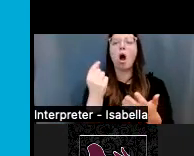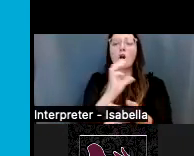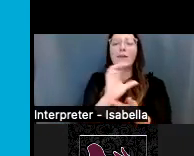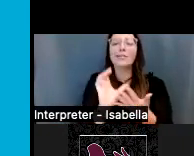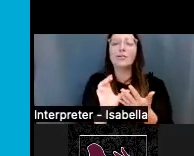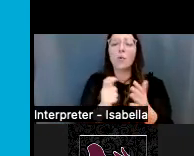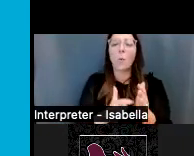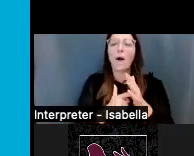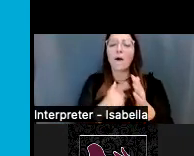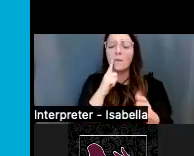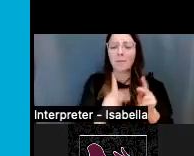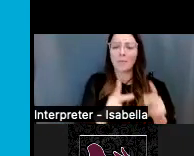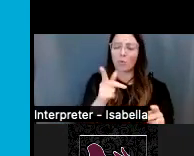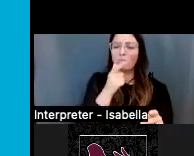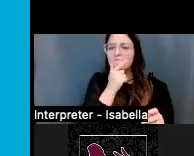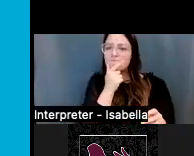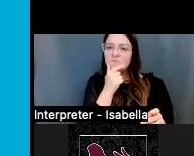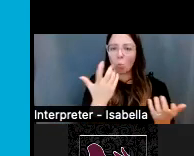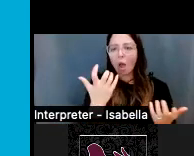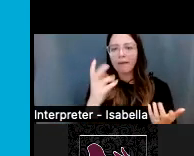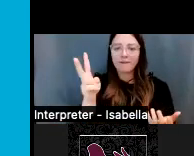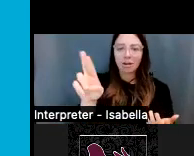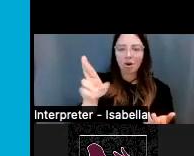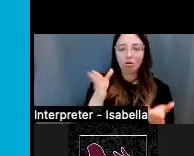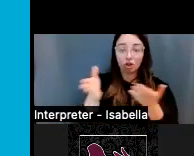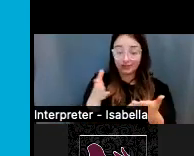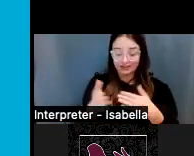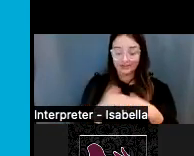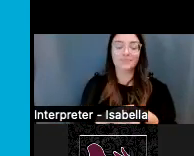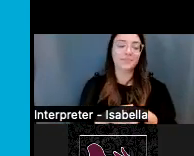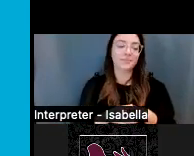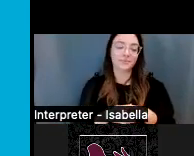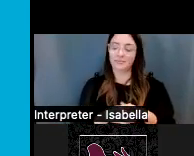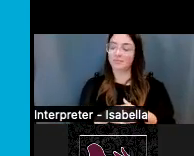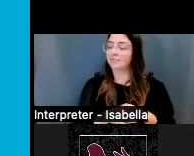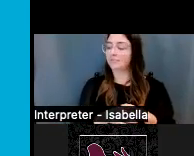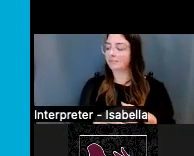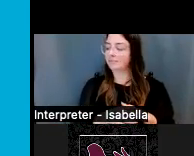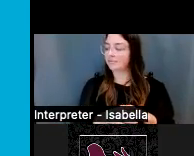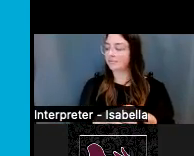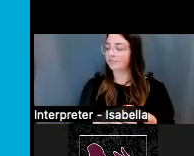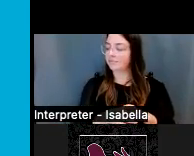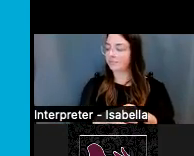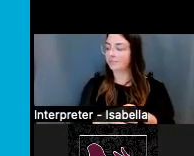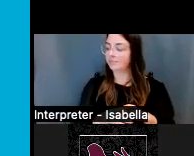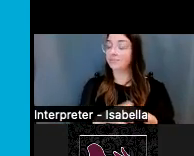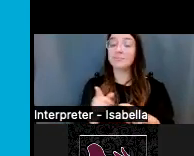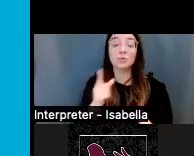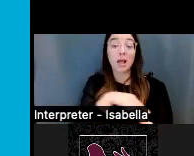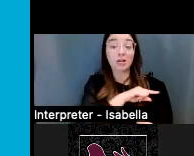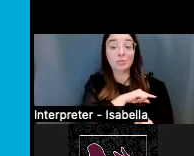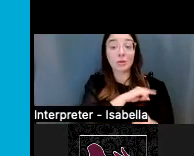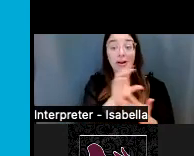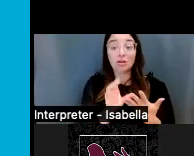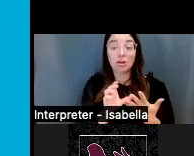interested in thinking if they're eligible for VR services. So the eligibility criteria is actually